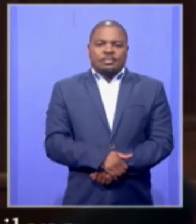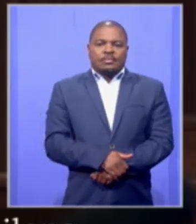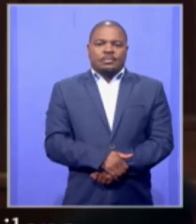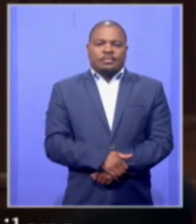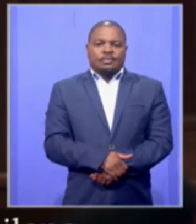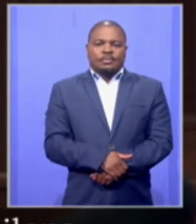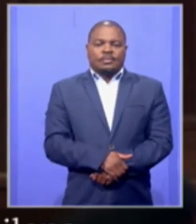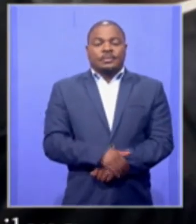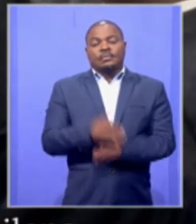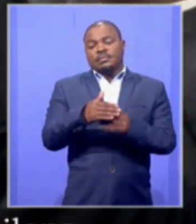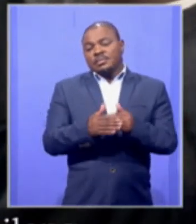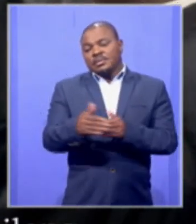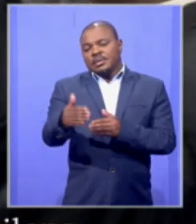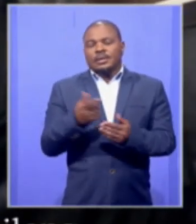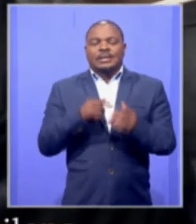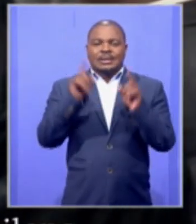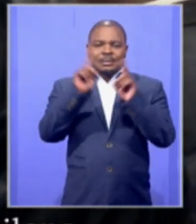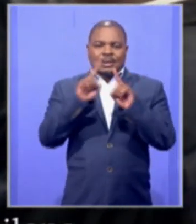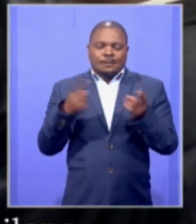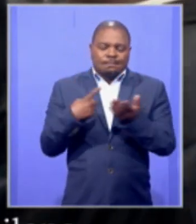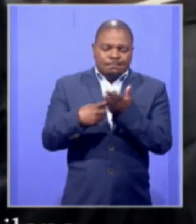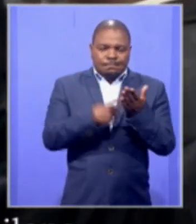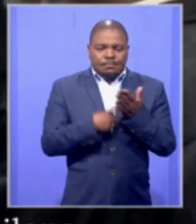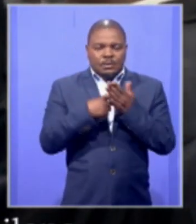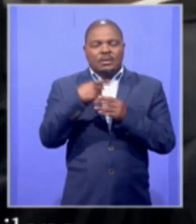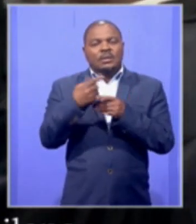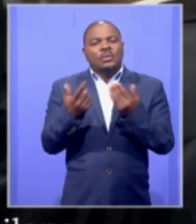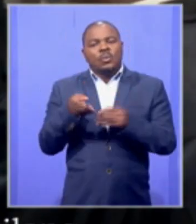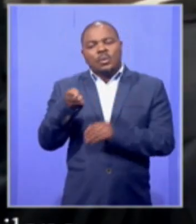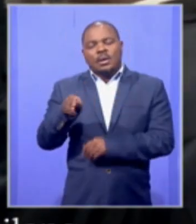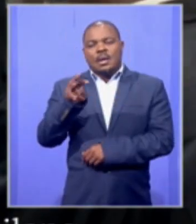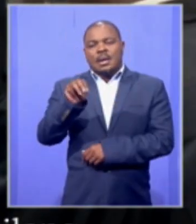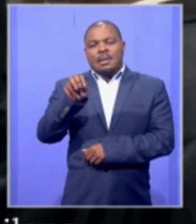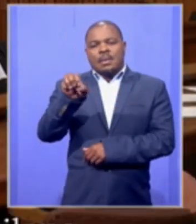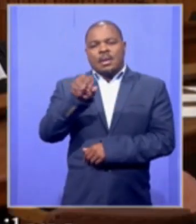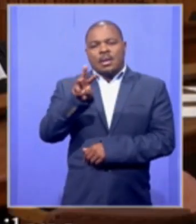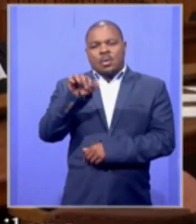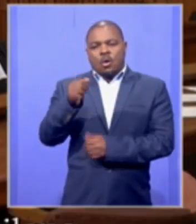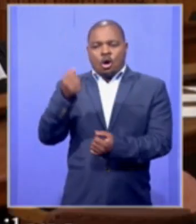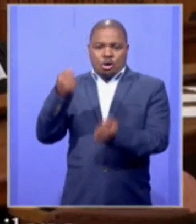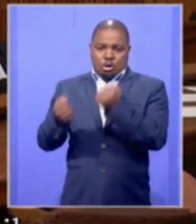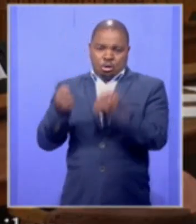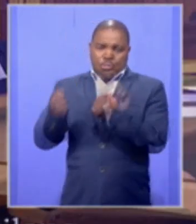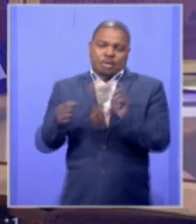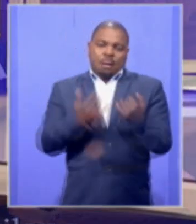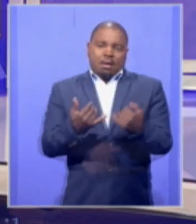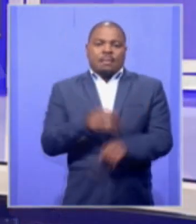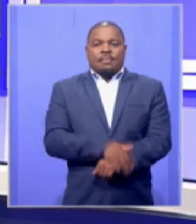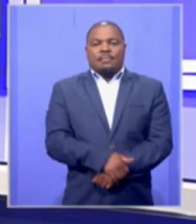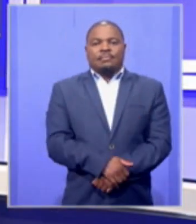Go tlile go nna le ditheetso tse di kgethegileng mo kgetseng ya polao ya ga Senzo Meyiwa.